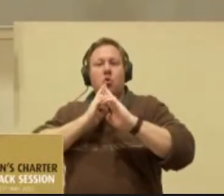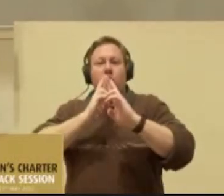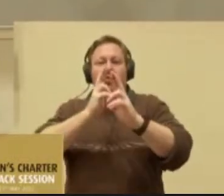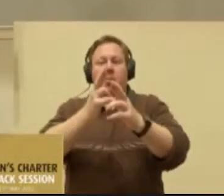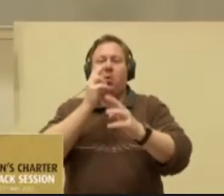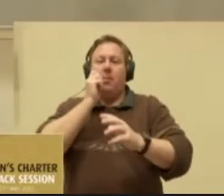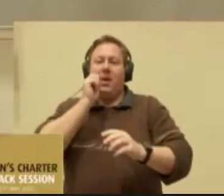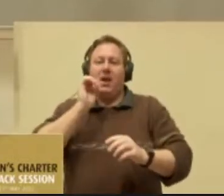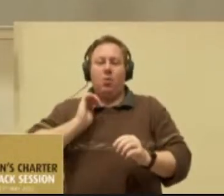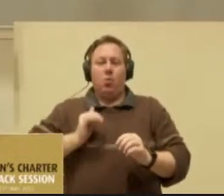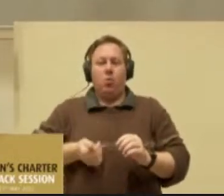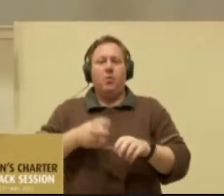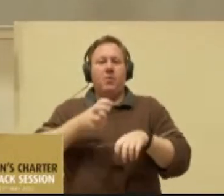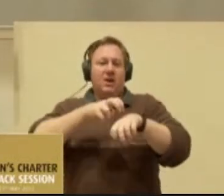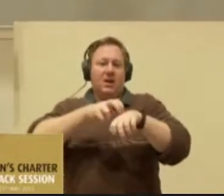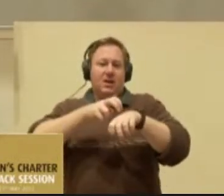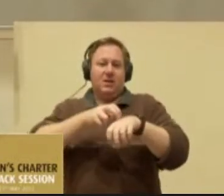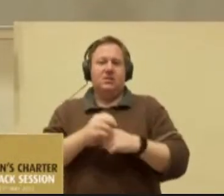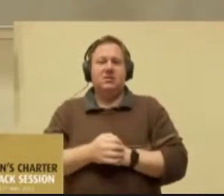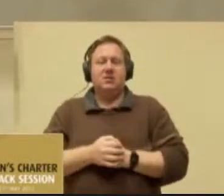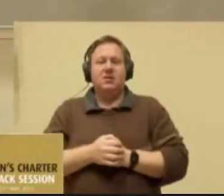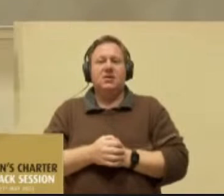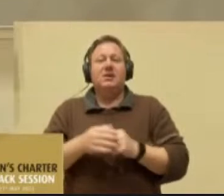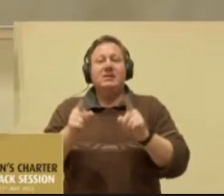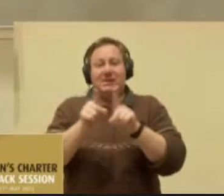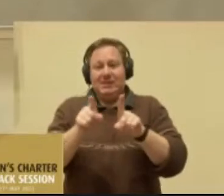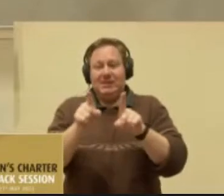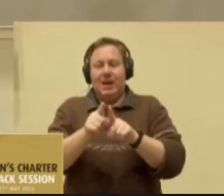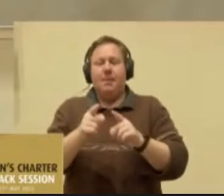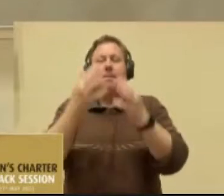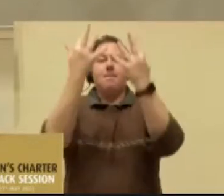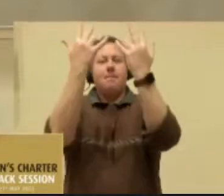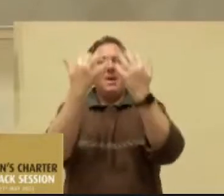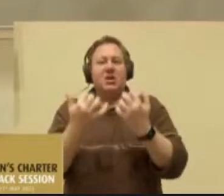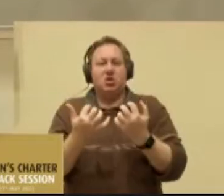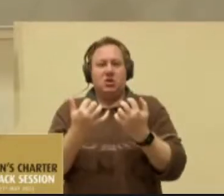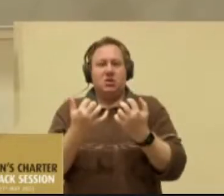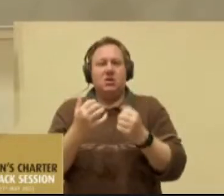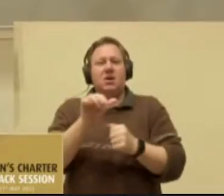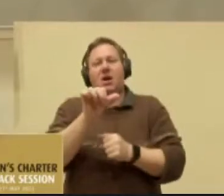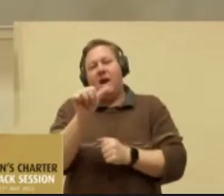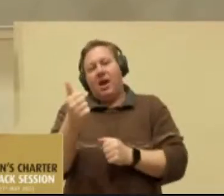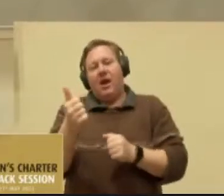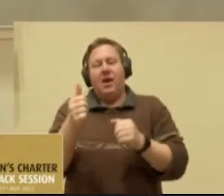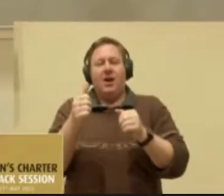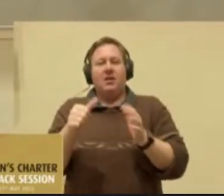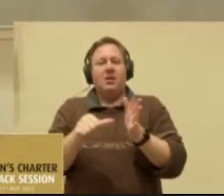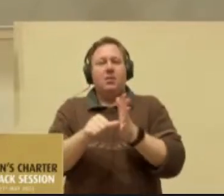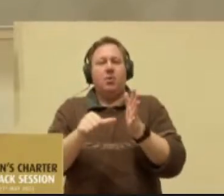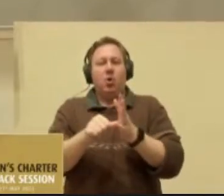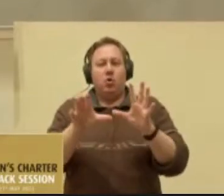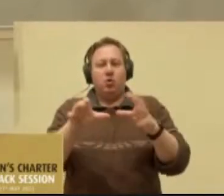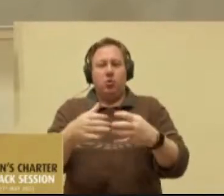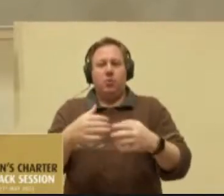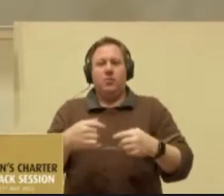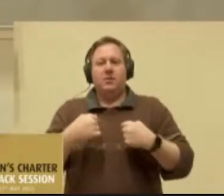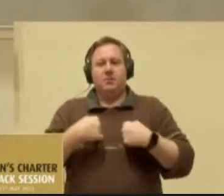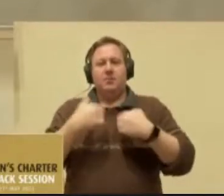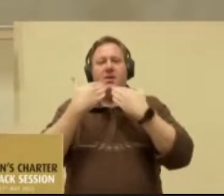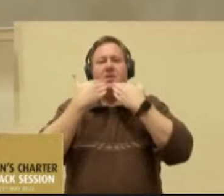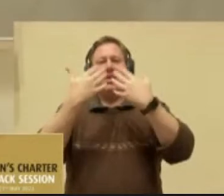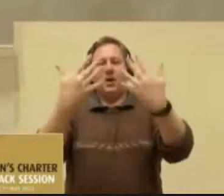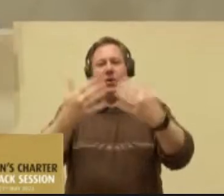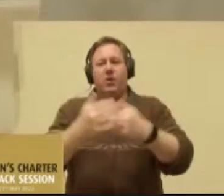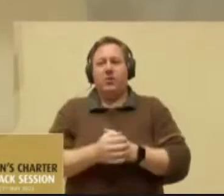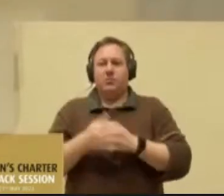to gender budgeting as well as budgeting for other priority groups i thank you